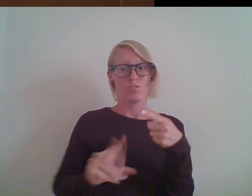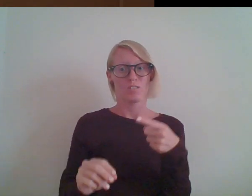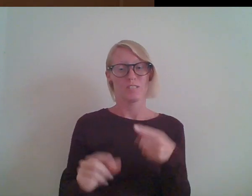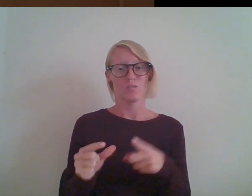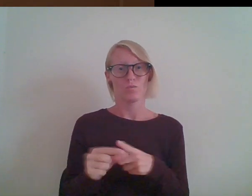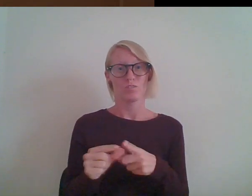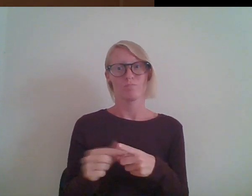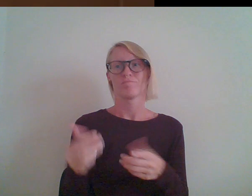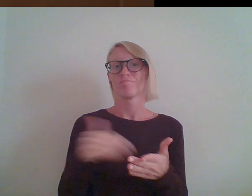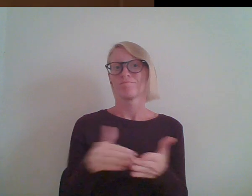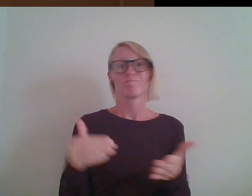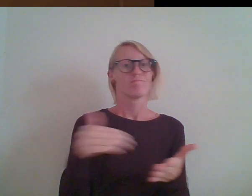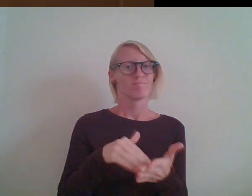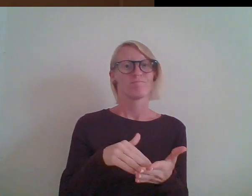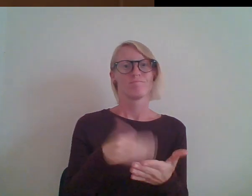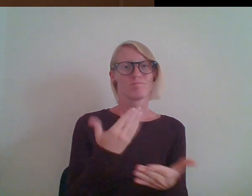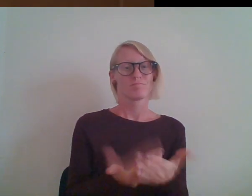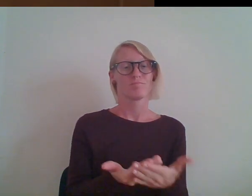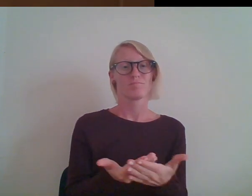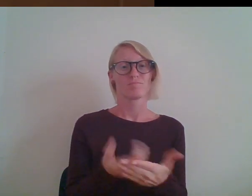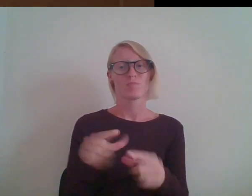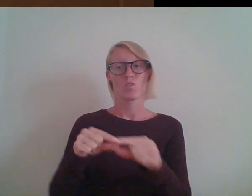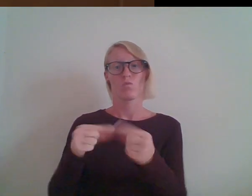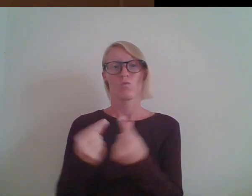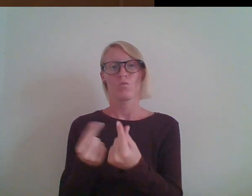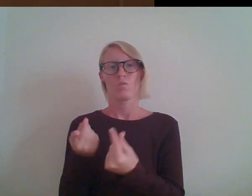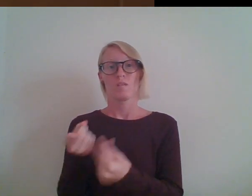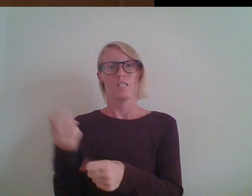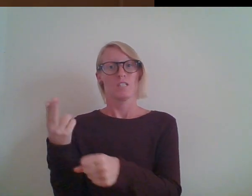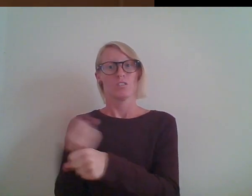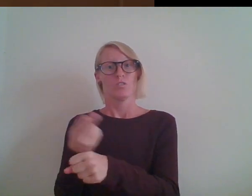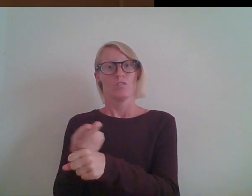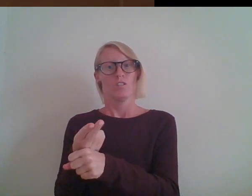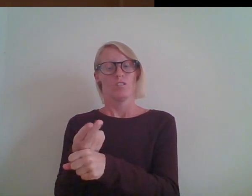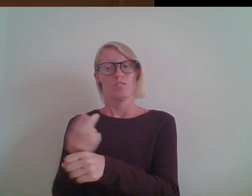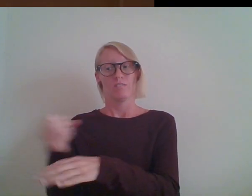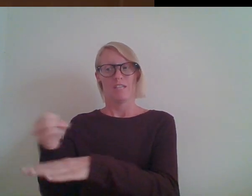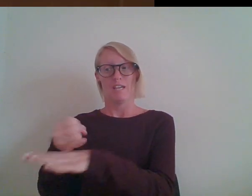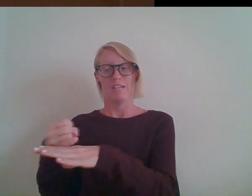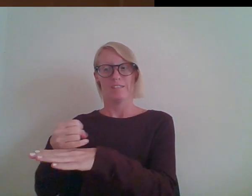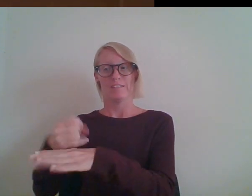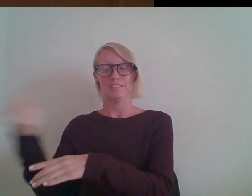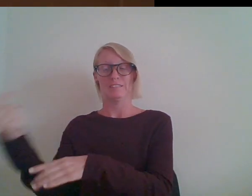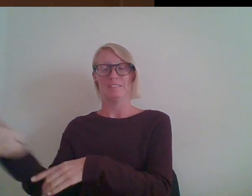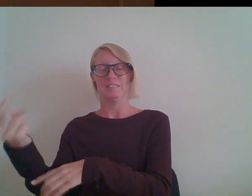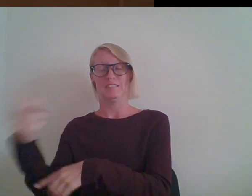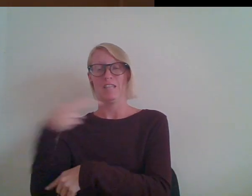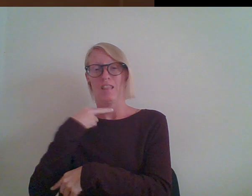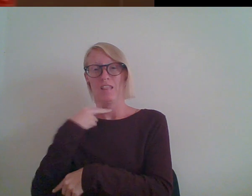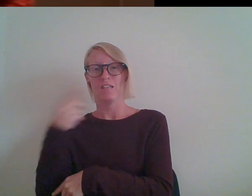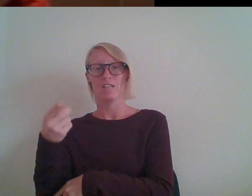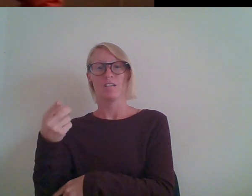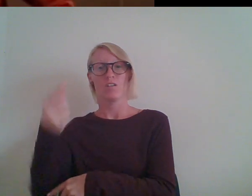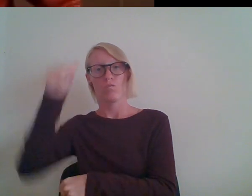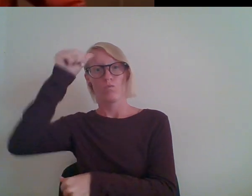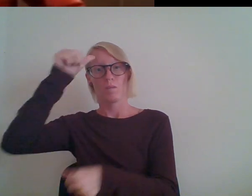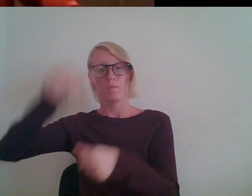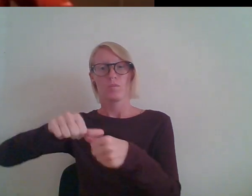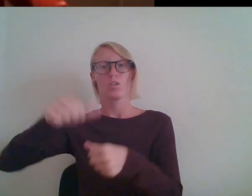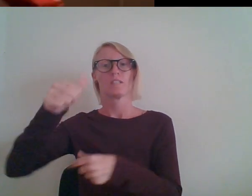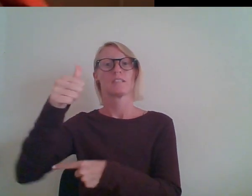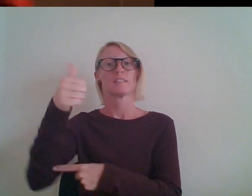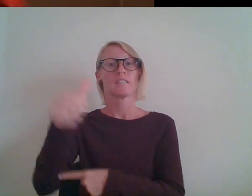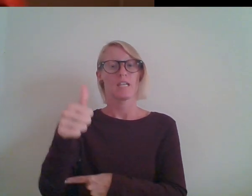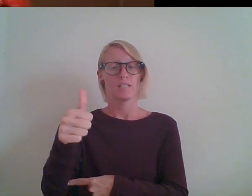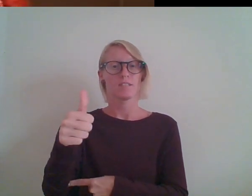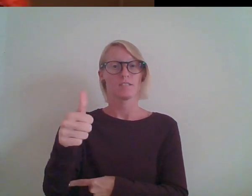again. The group that's thinking about the usefulness on a deserted island remembers 10.